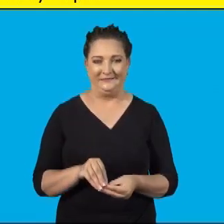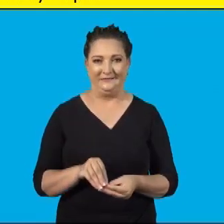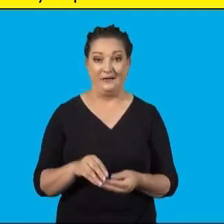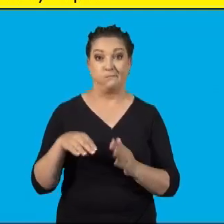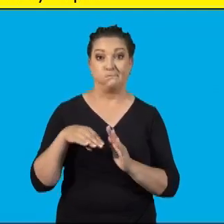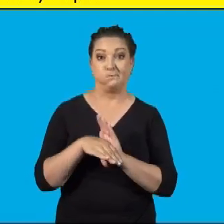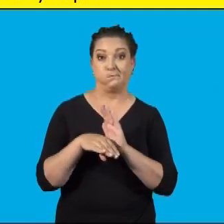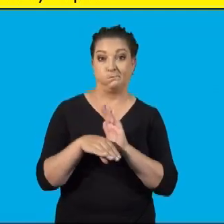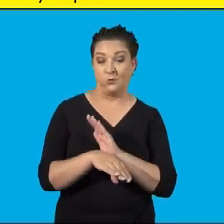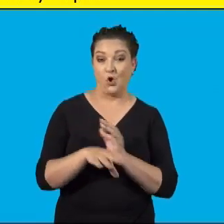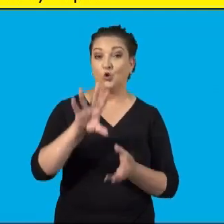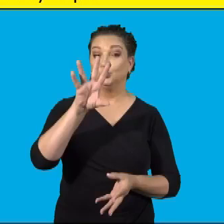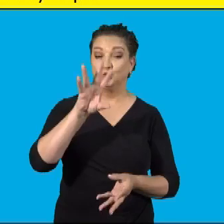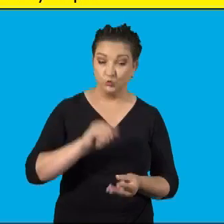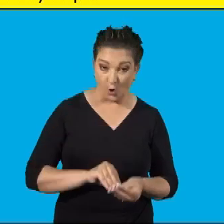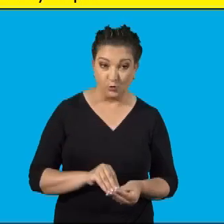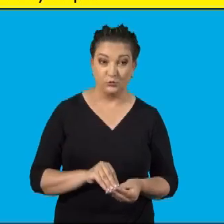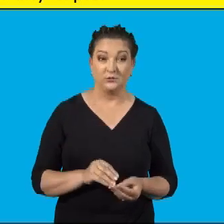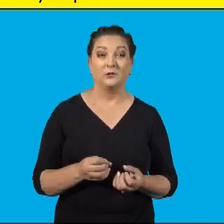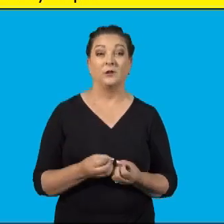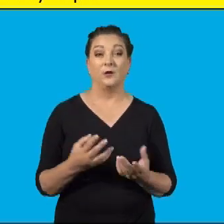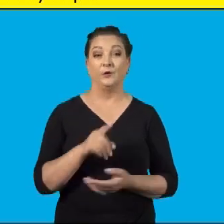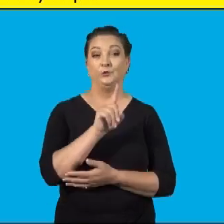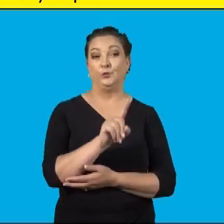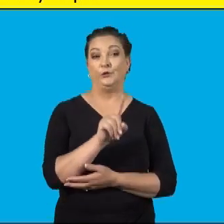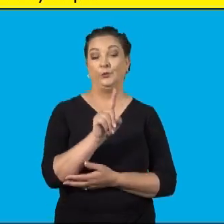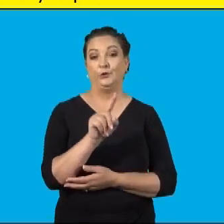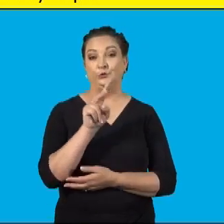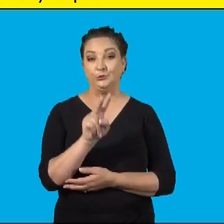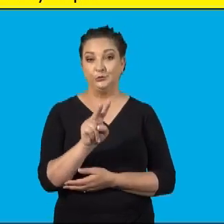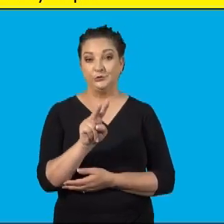the total depreciation that I then get is